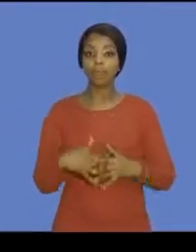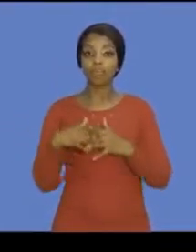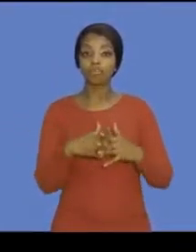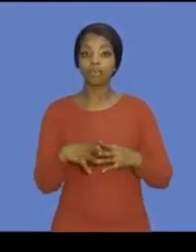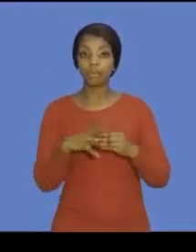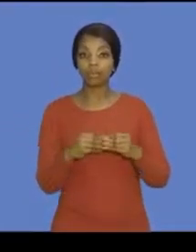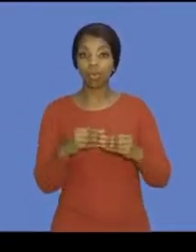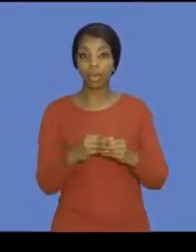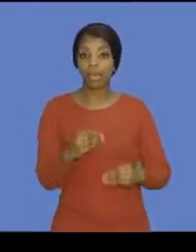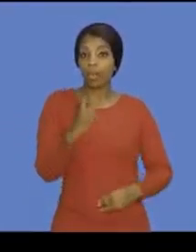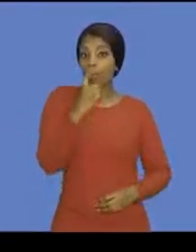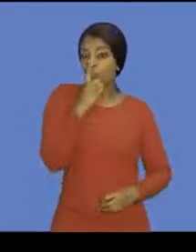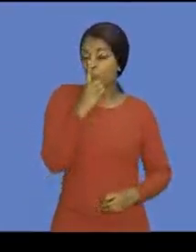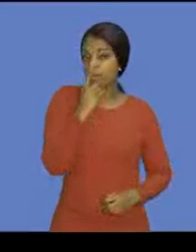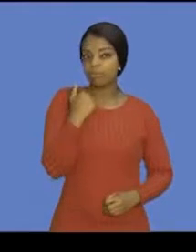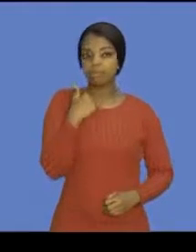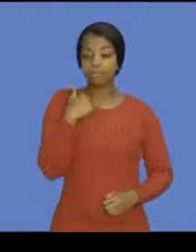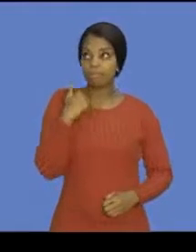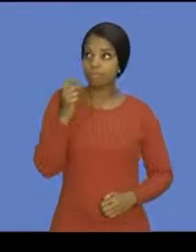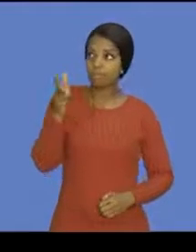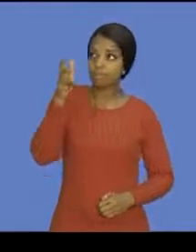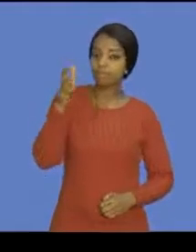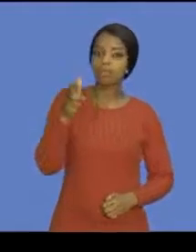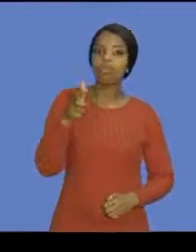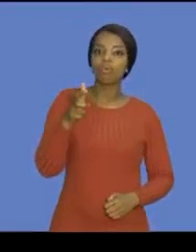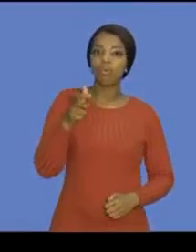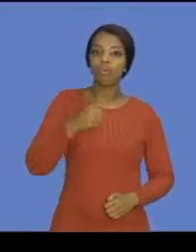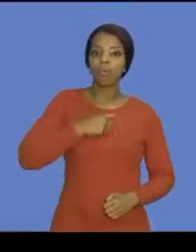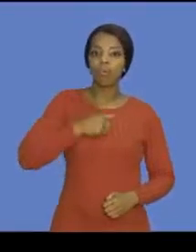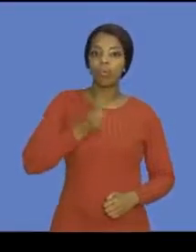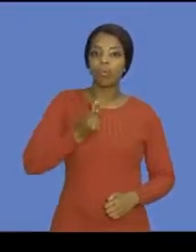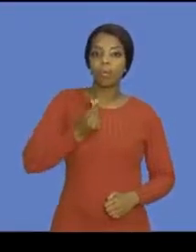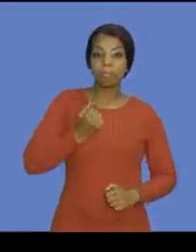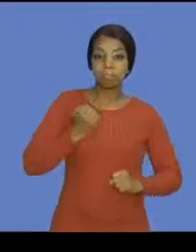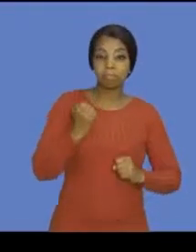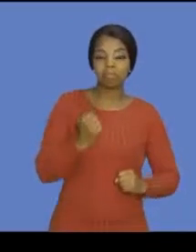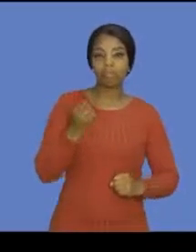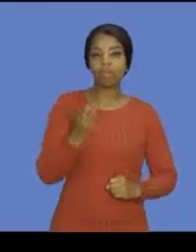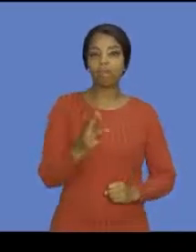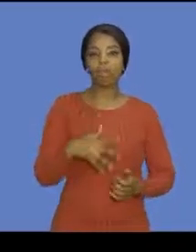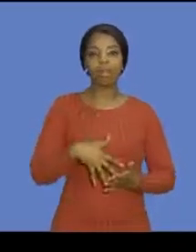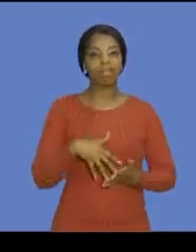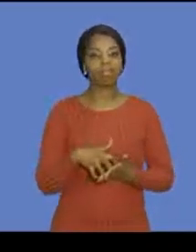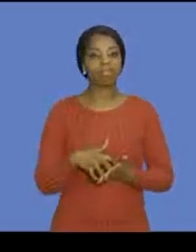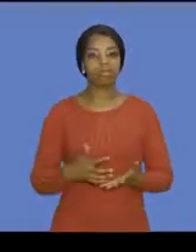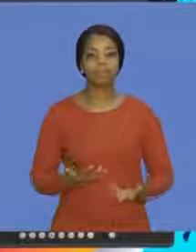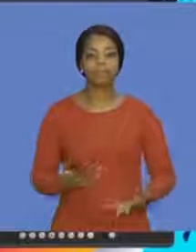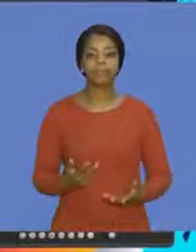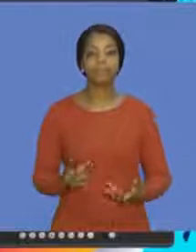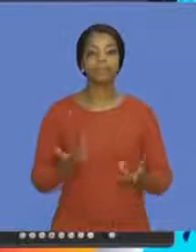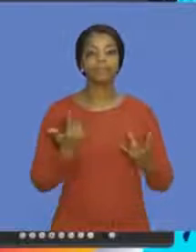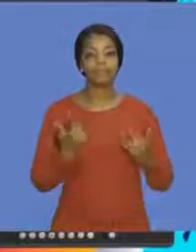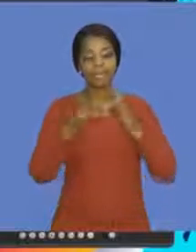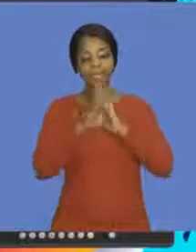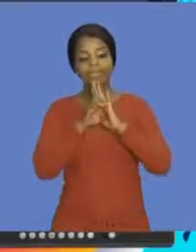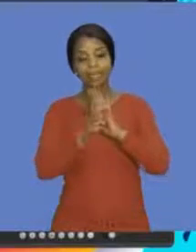a clear indication of how strong currency is. Now, one typical example here is when you are watching